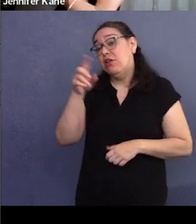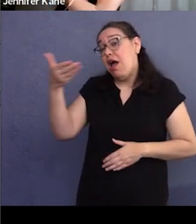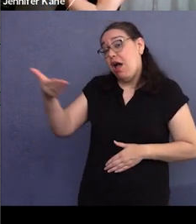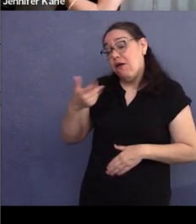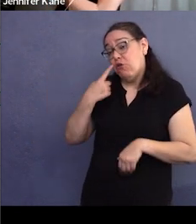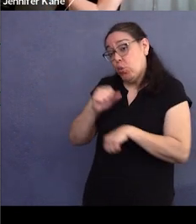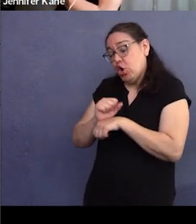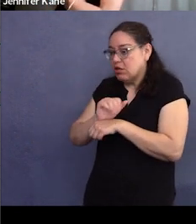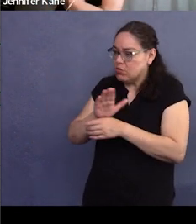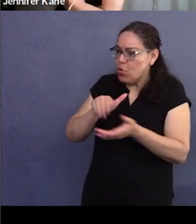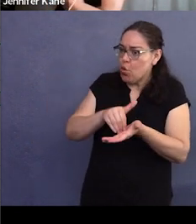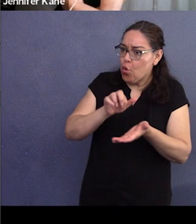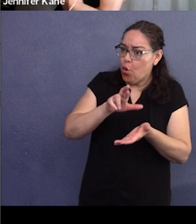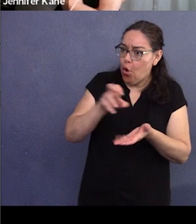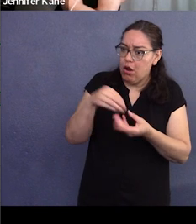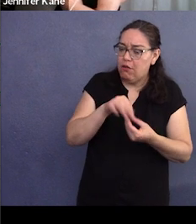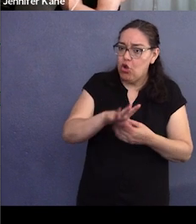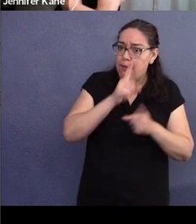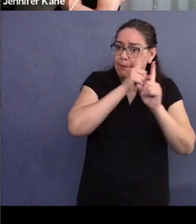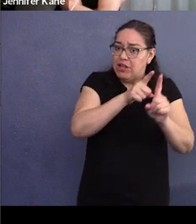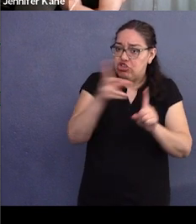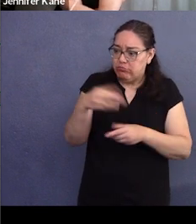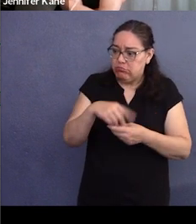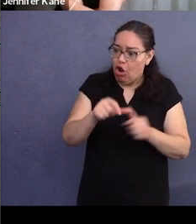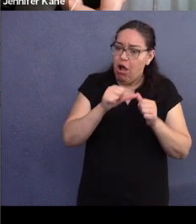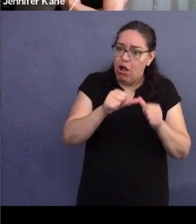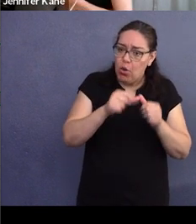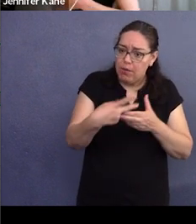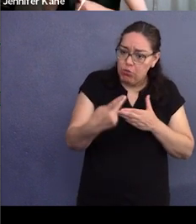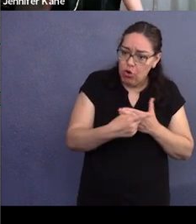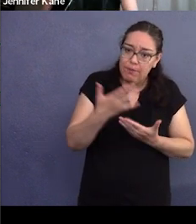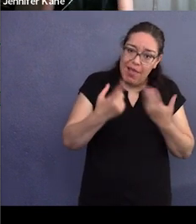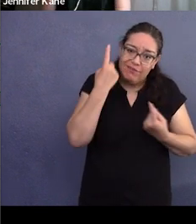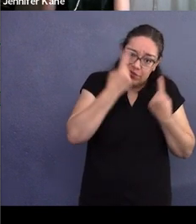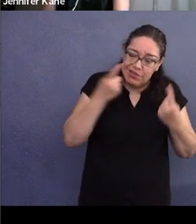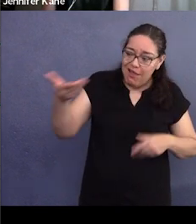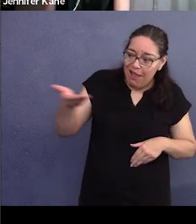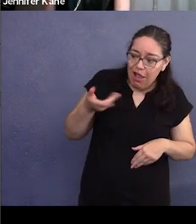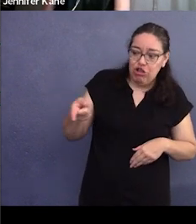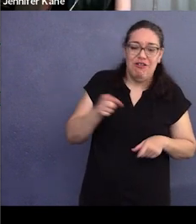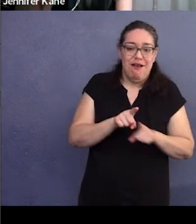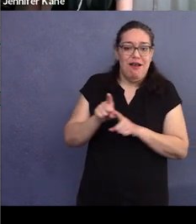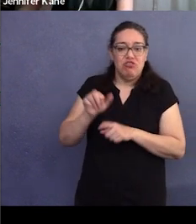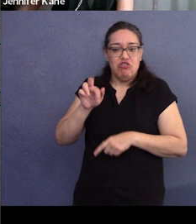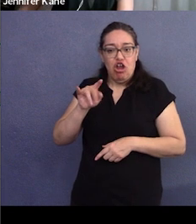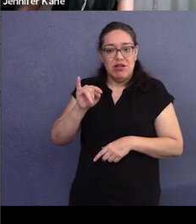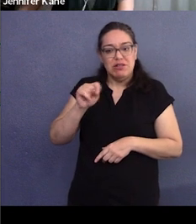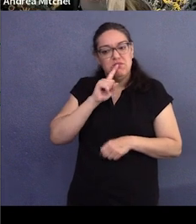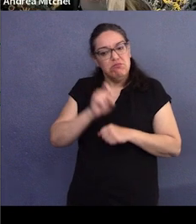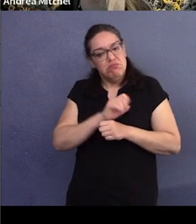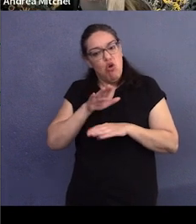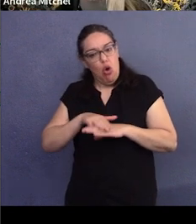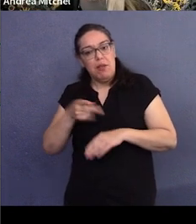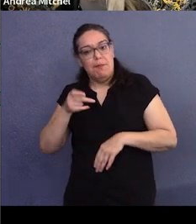core part of your mission and as part of your ongoing programming, you may need to look into hiring them as an artist and putting them on payroll.